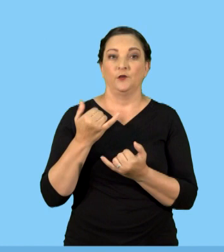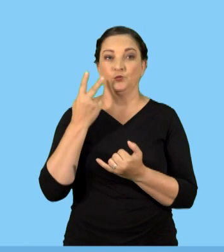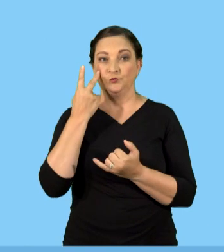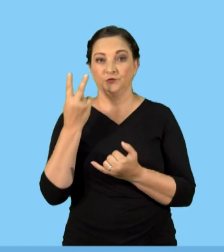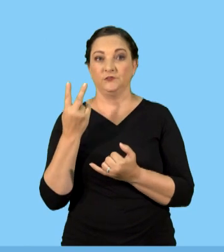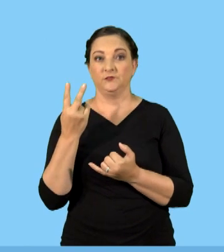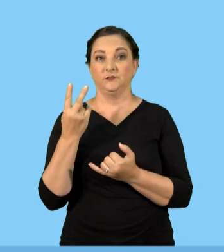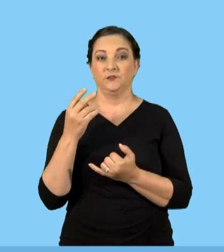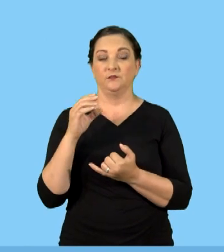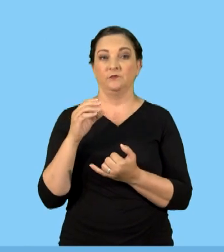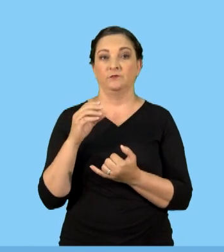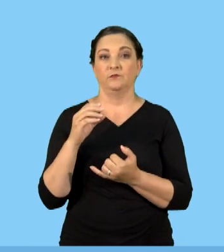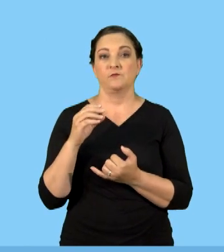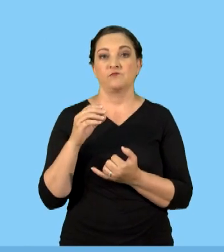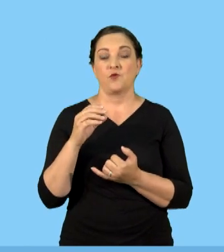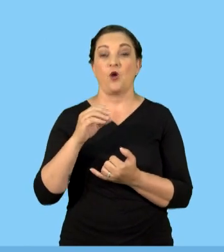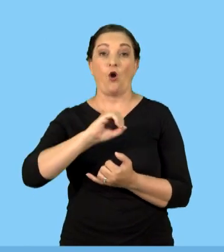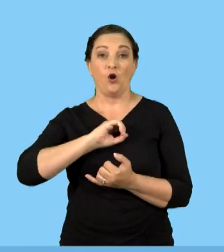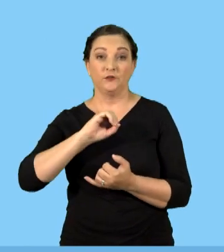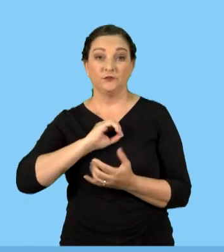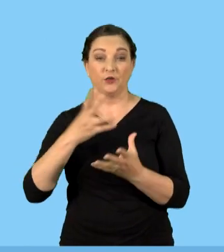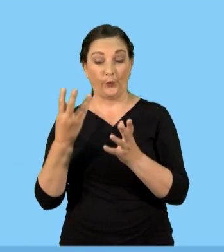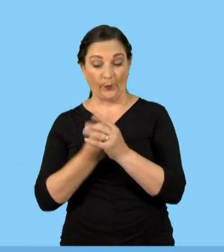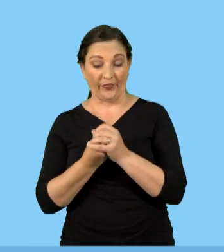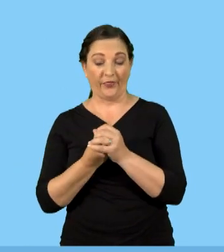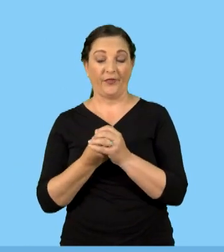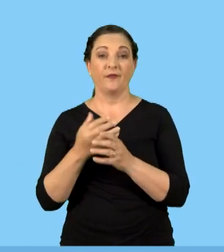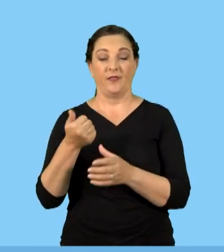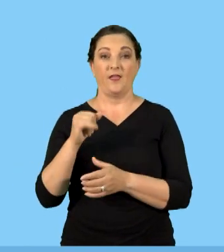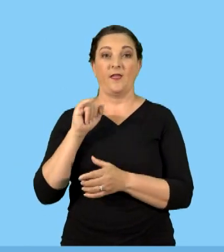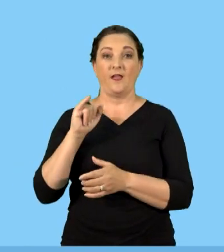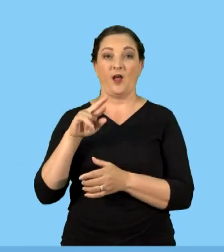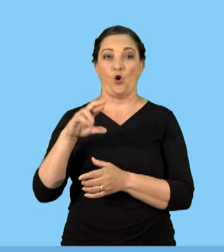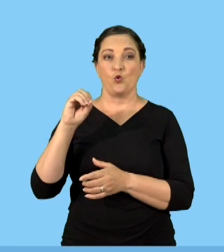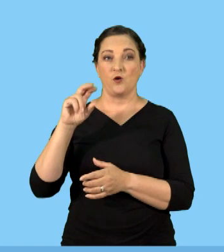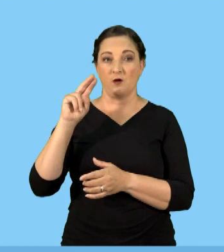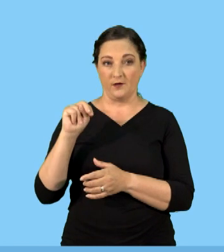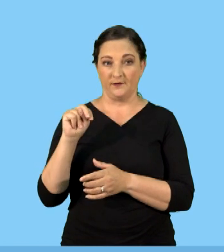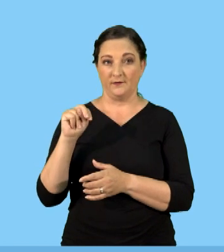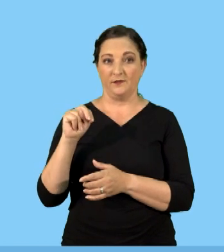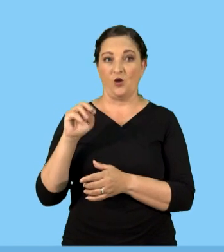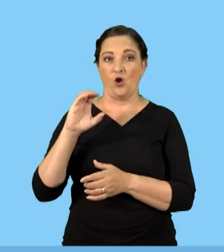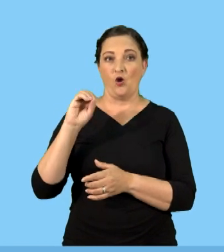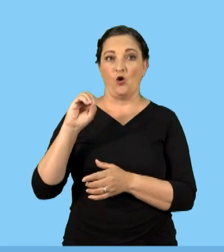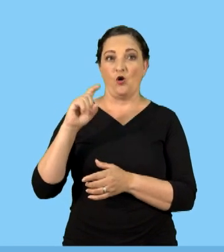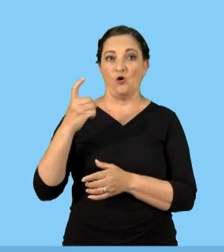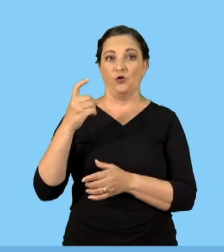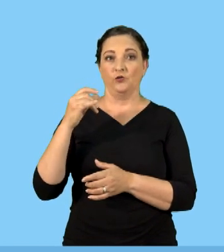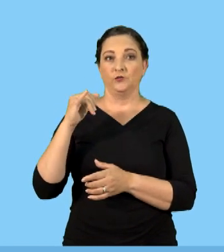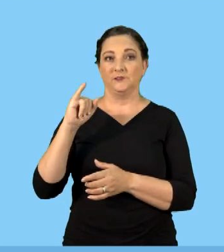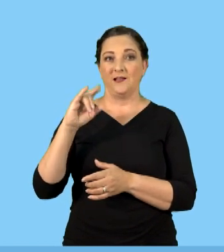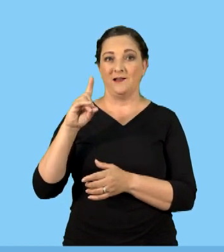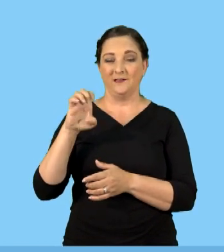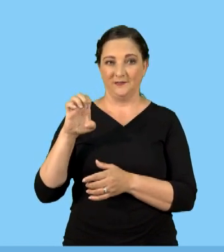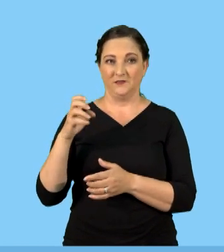iron atoms on the surface of the object. So that reaction is going to produce the iron oxide. So now how do we then write